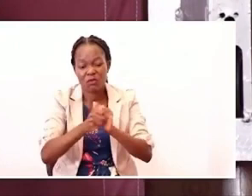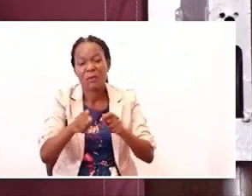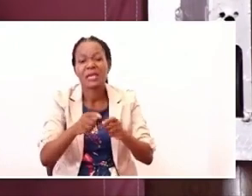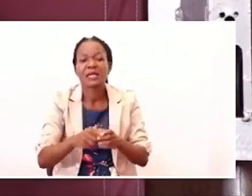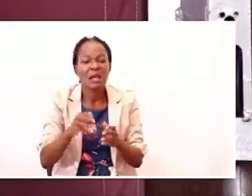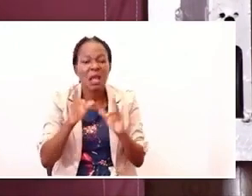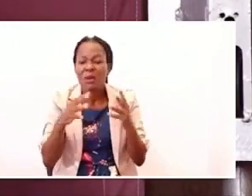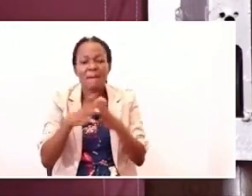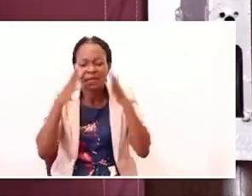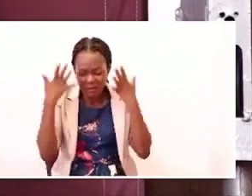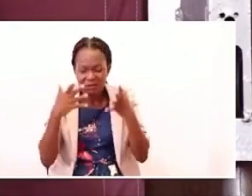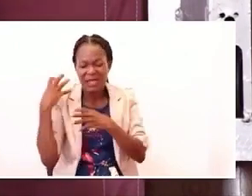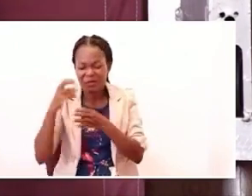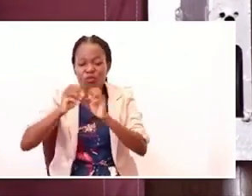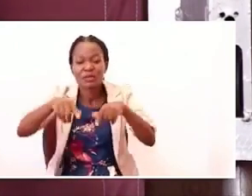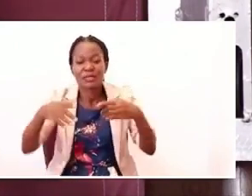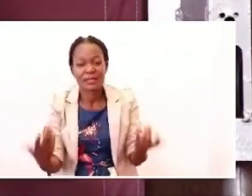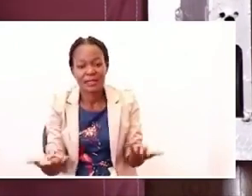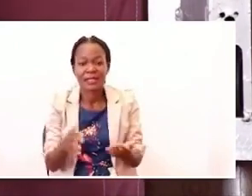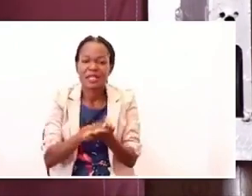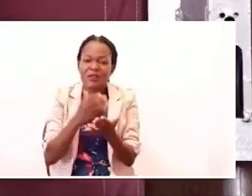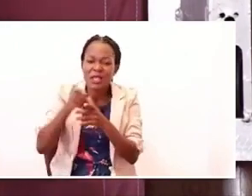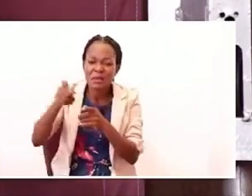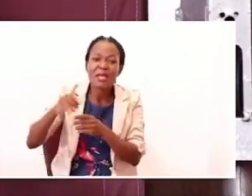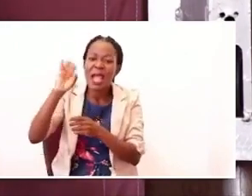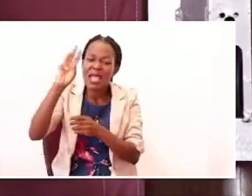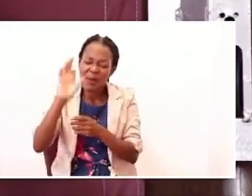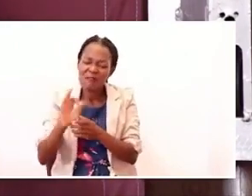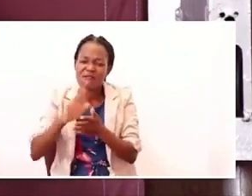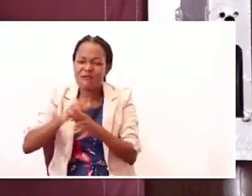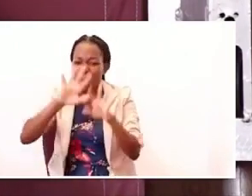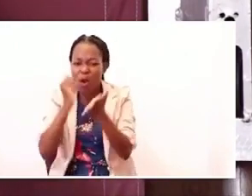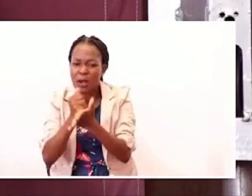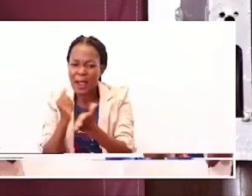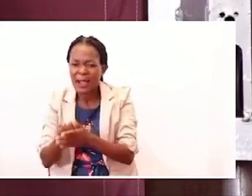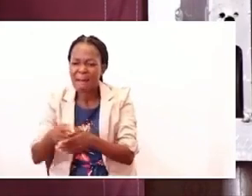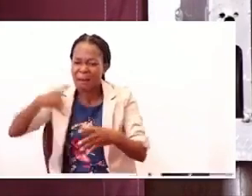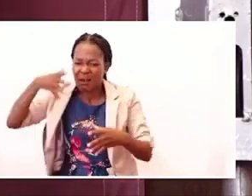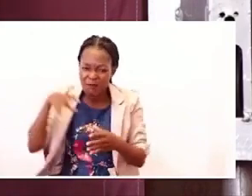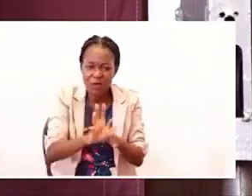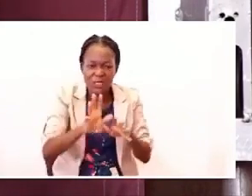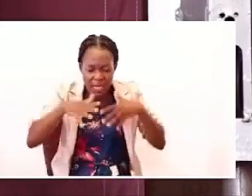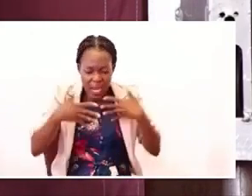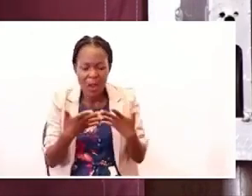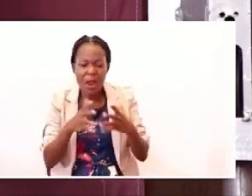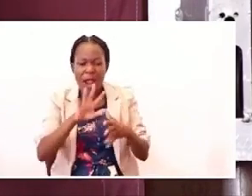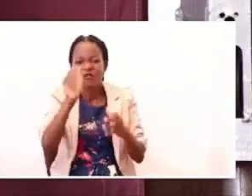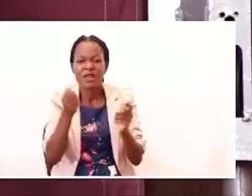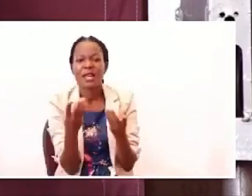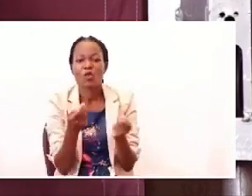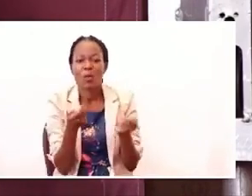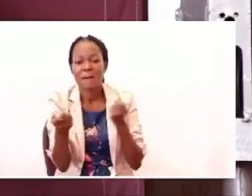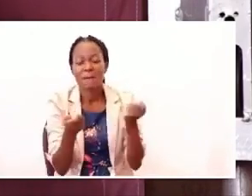IMF to do this, they had to influence the way in which African economies are managed. And